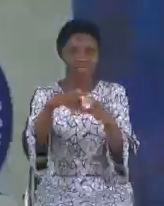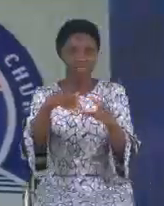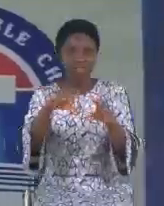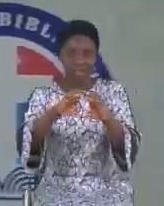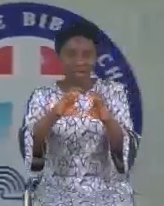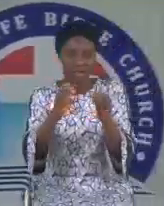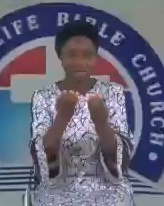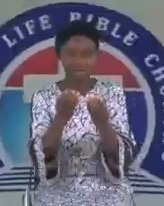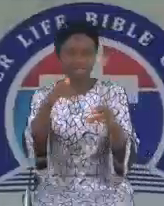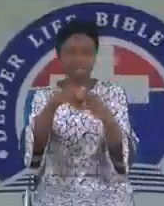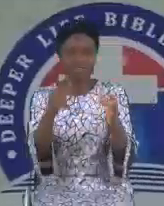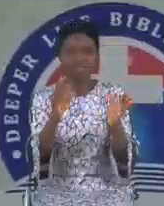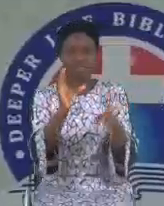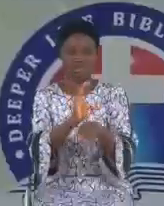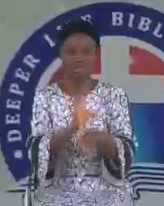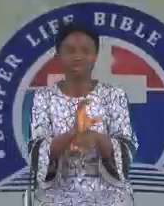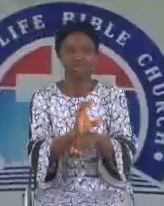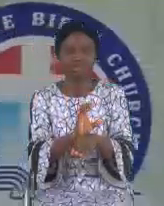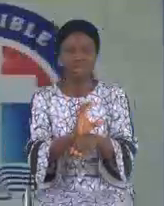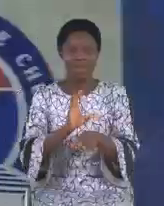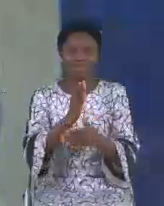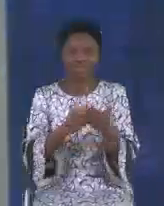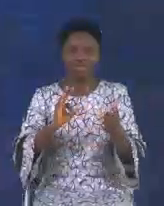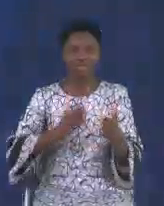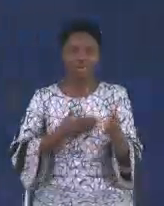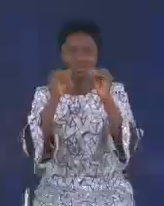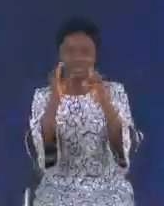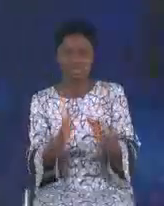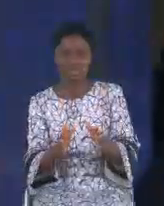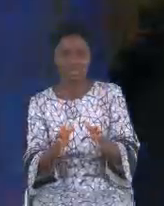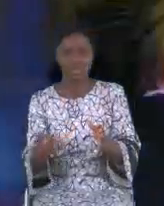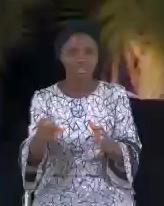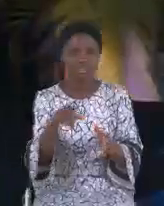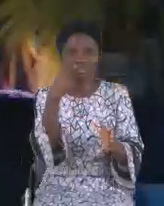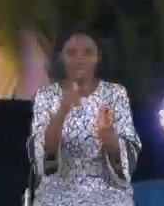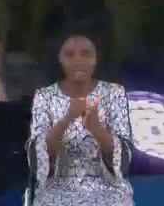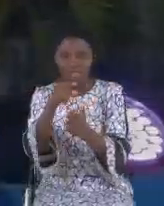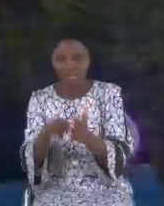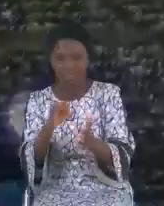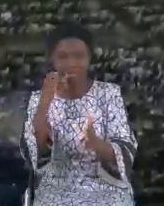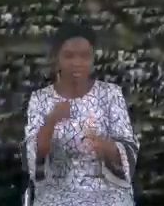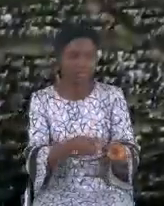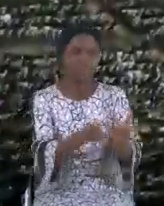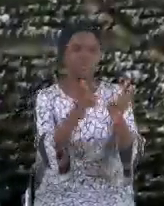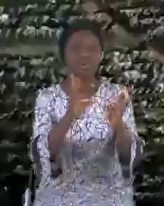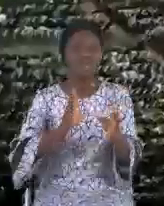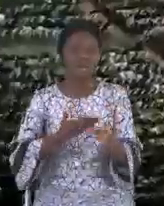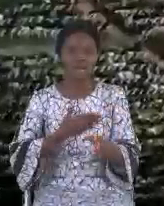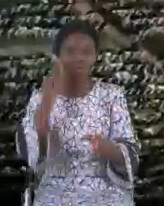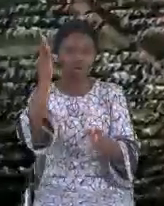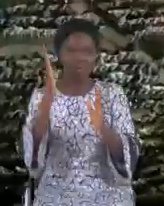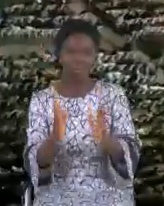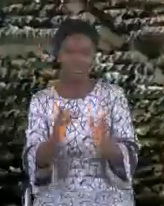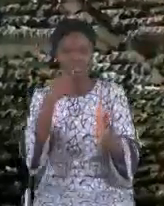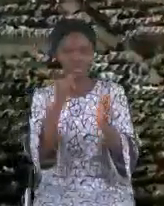say this is the way. Our preachers, our pastors, our evangelists, they said this is the way. And